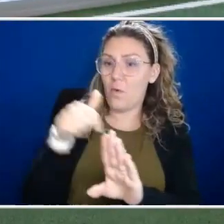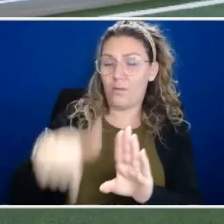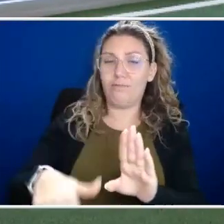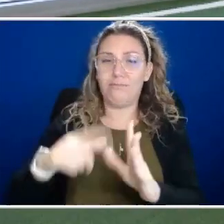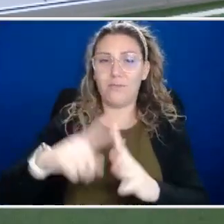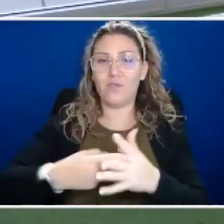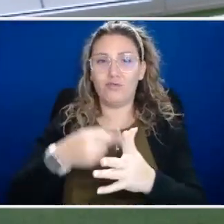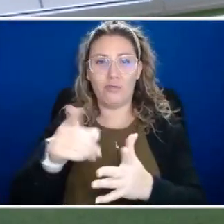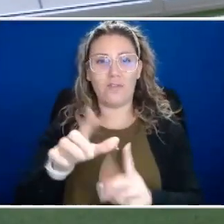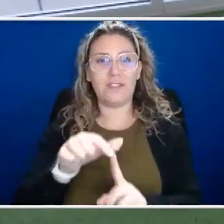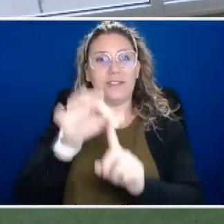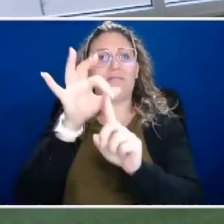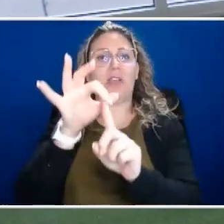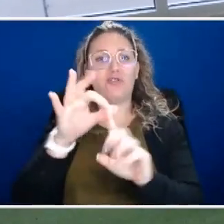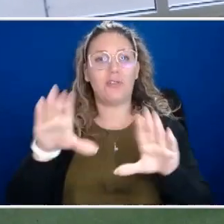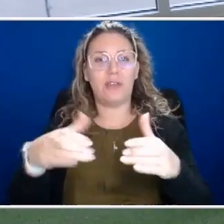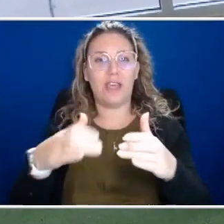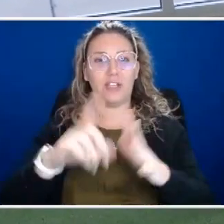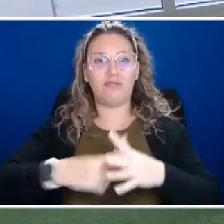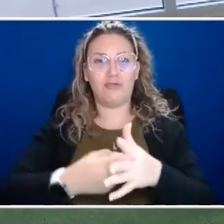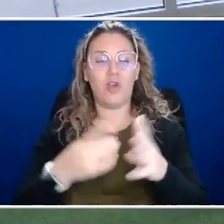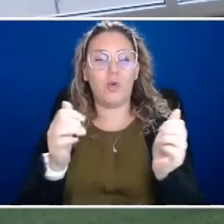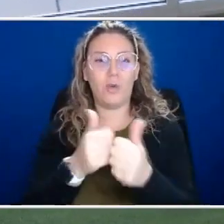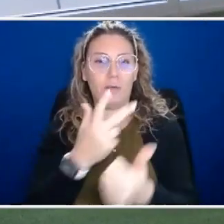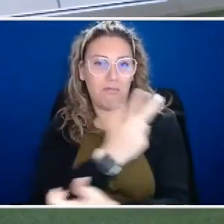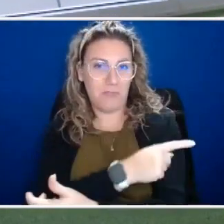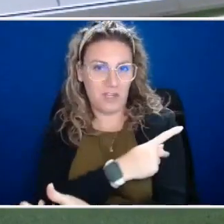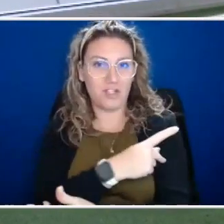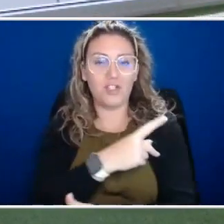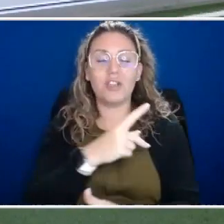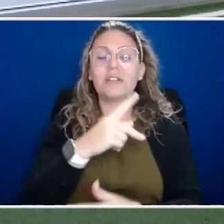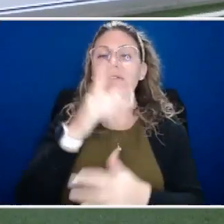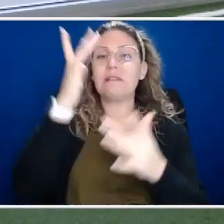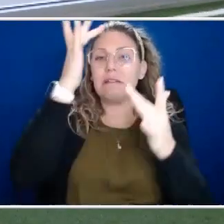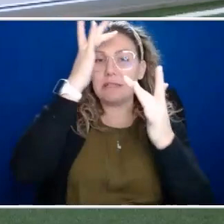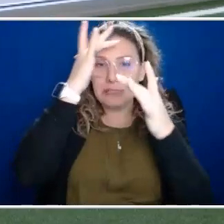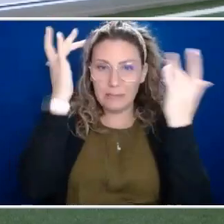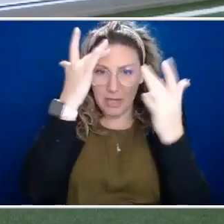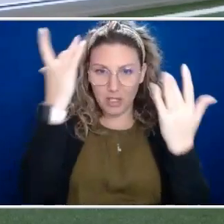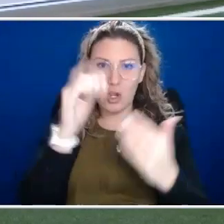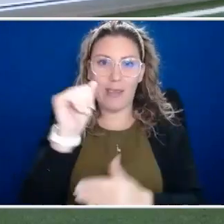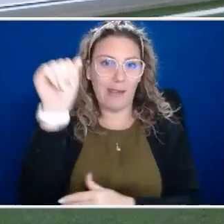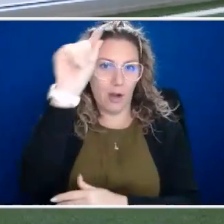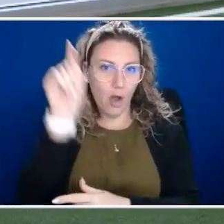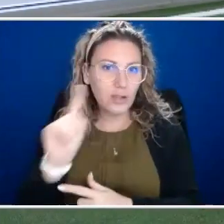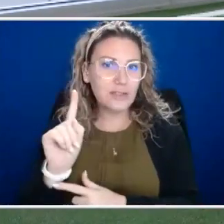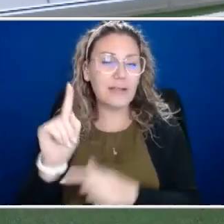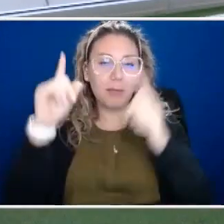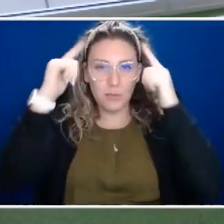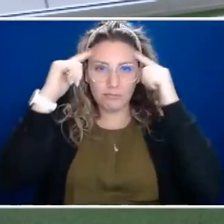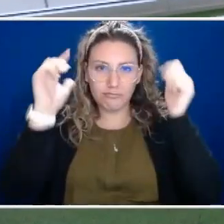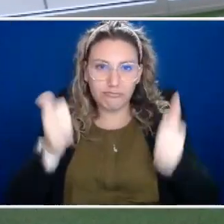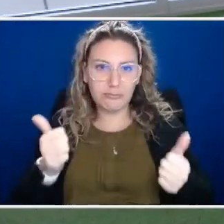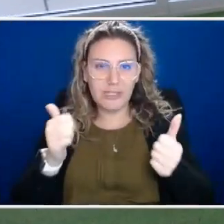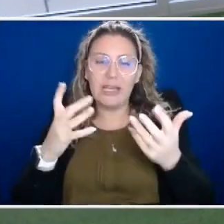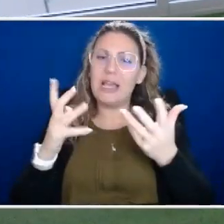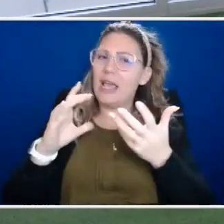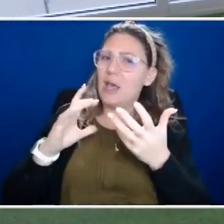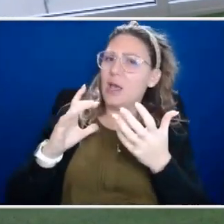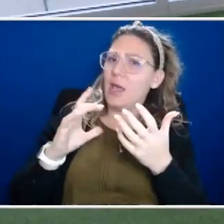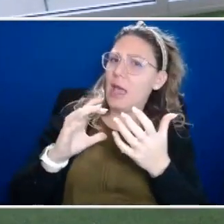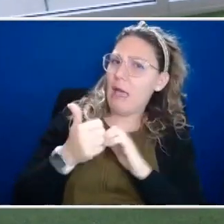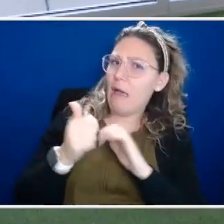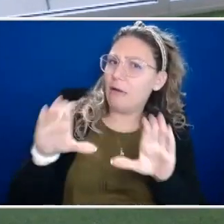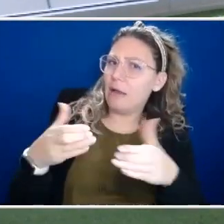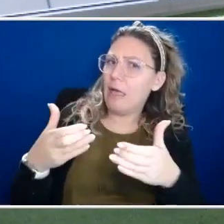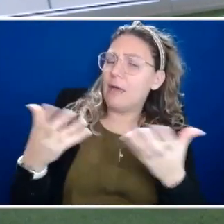just started here working with patients, Alzheimer's and dementia patients. How does the class work? Yeah, so patients get referred